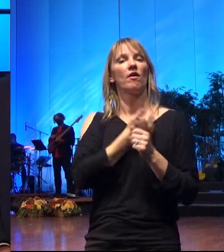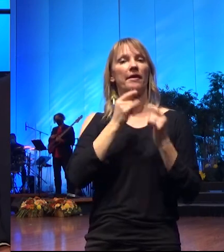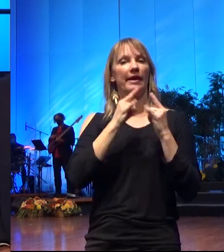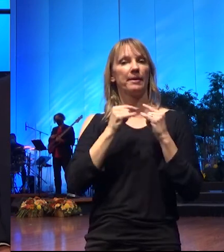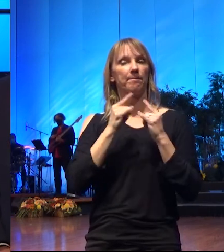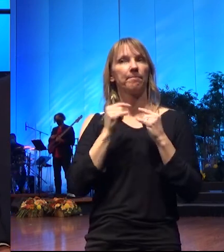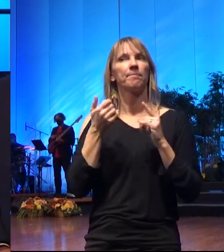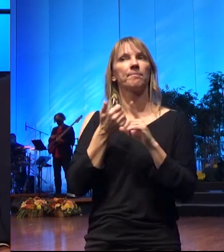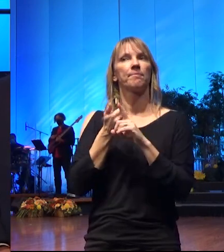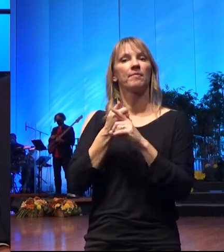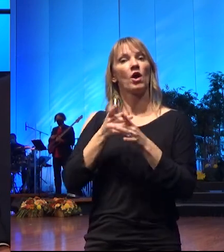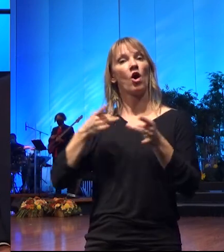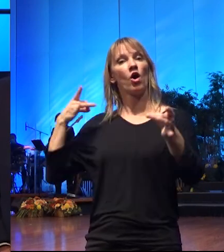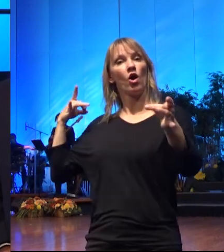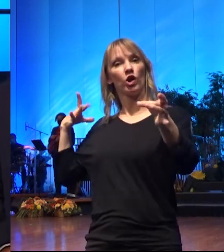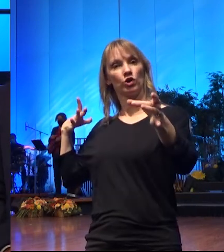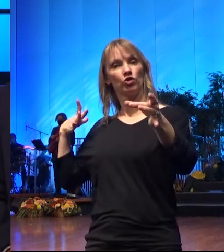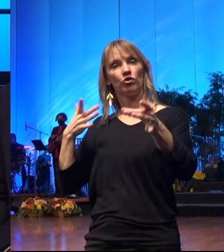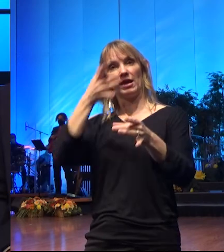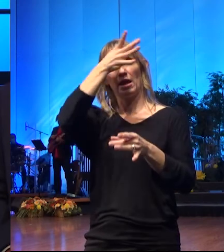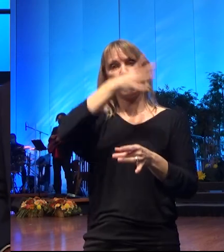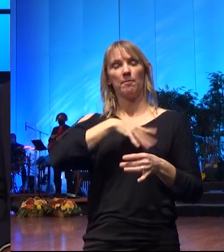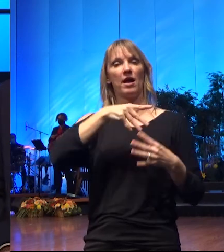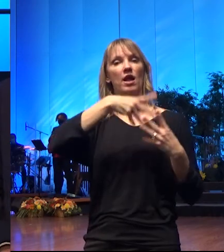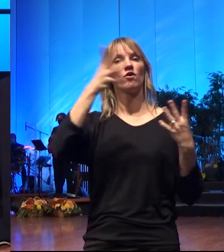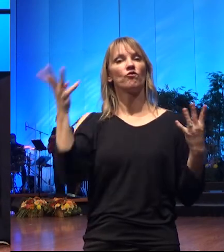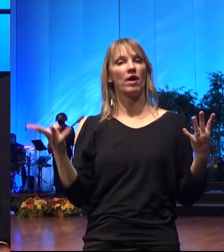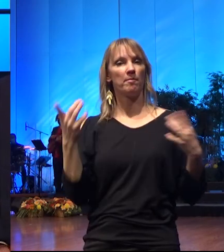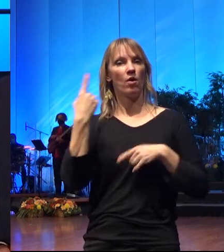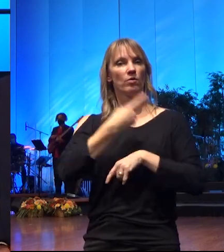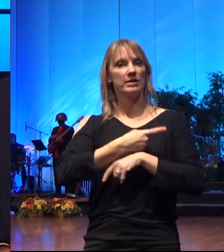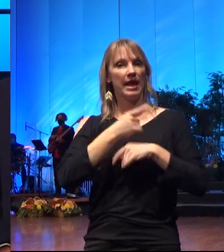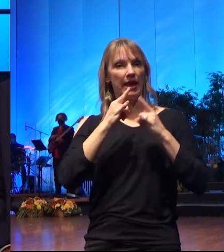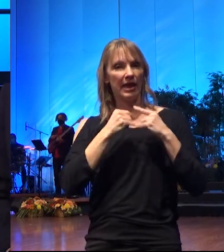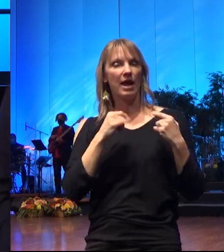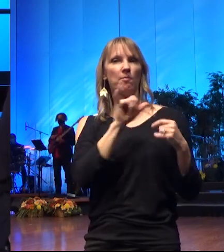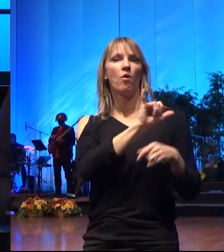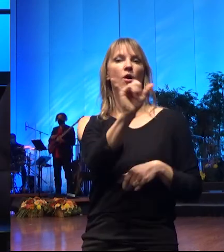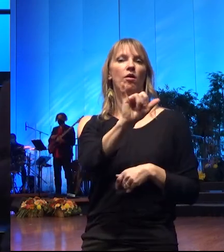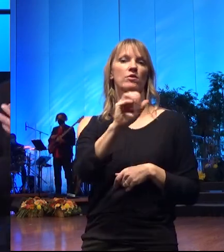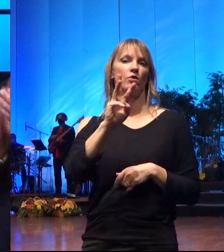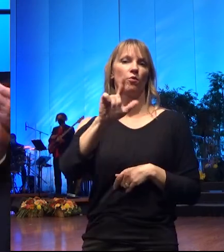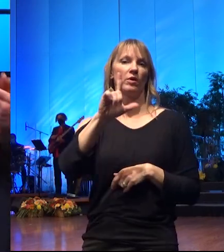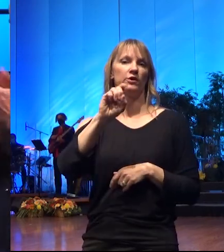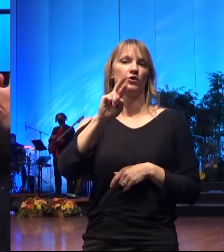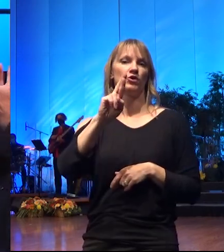people who are part of our volunteer team, and they need extra acknowledgement.